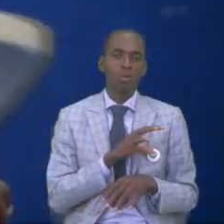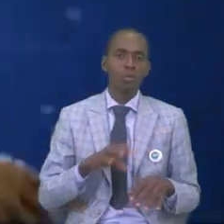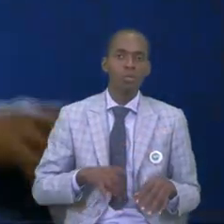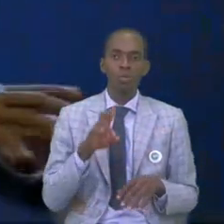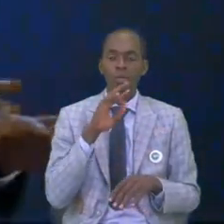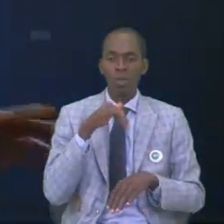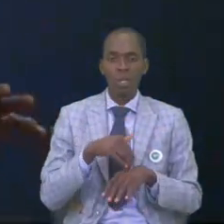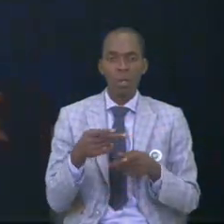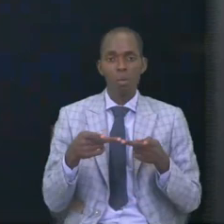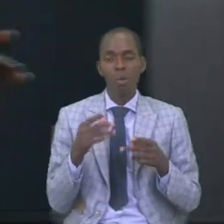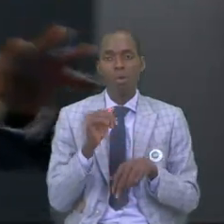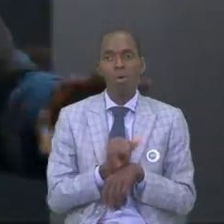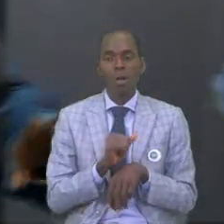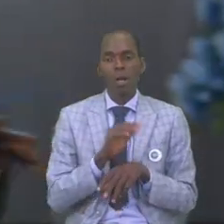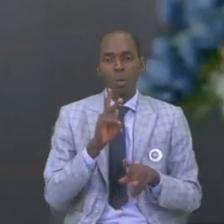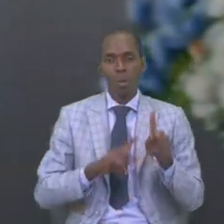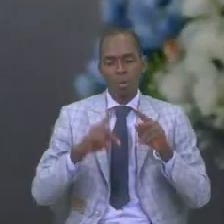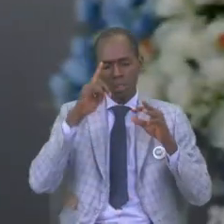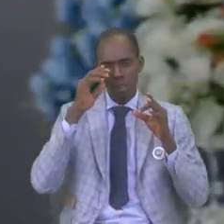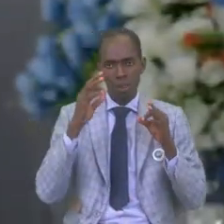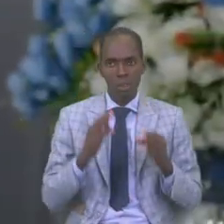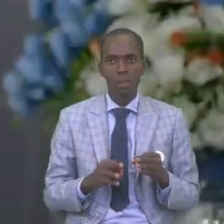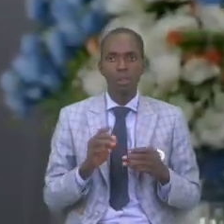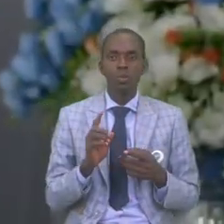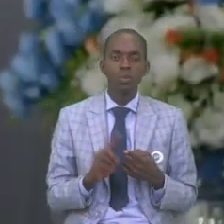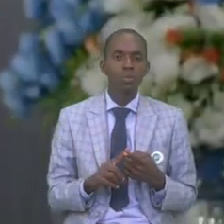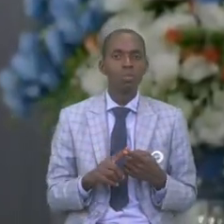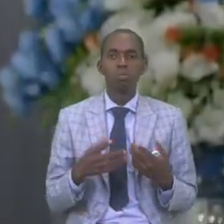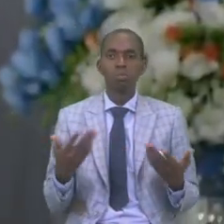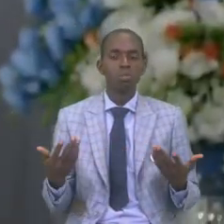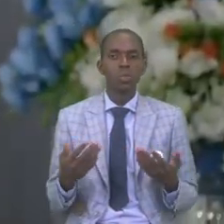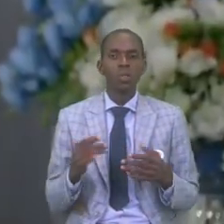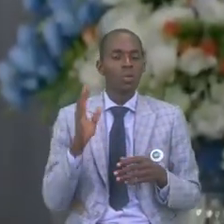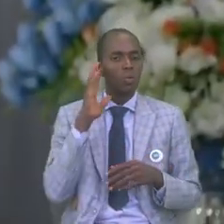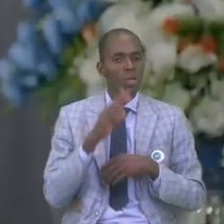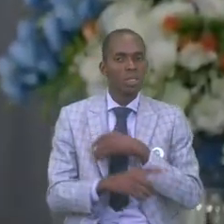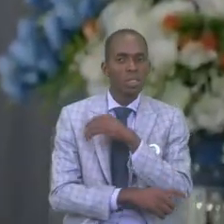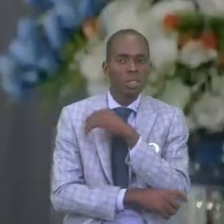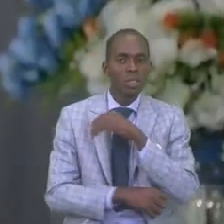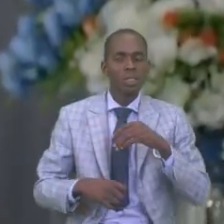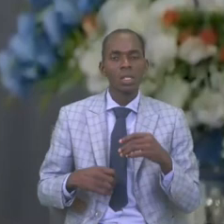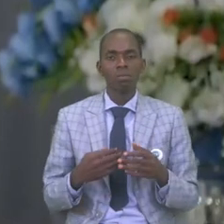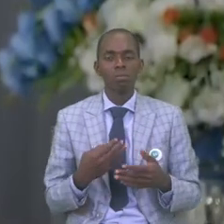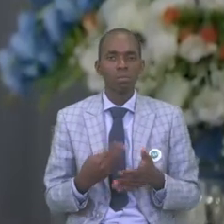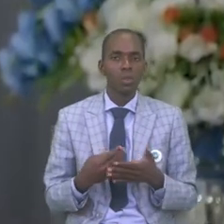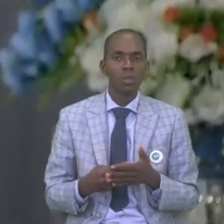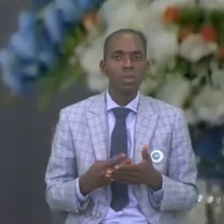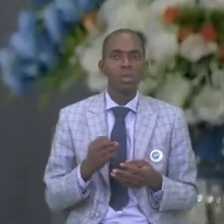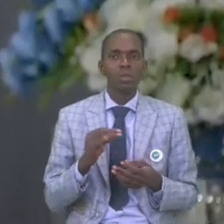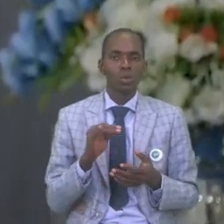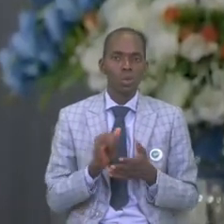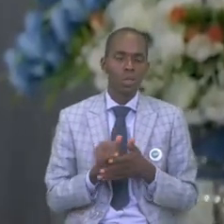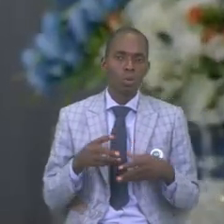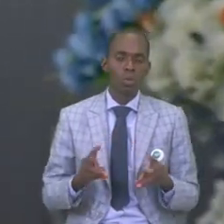and the people decide they're going to kind of siphon and take money away